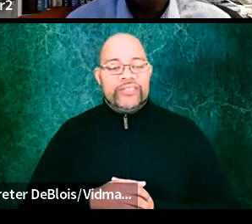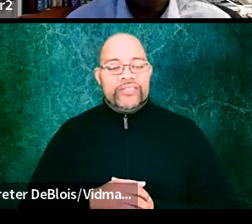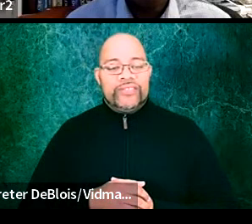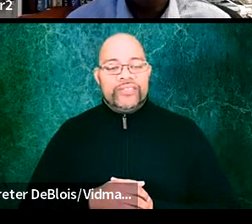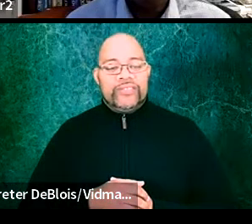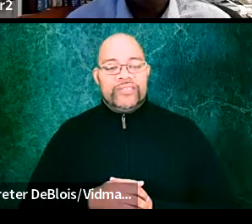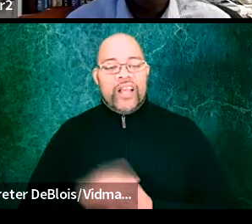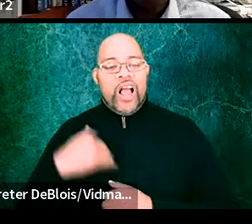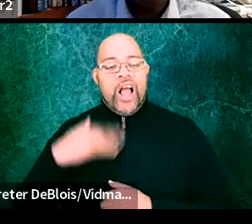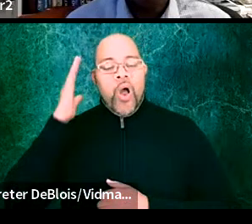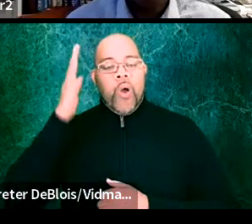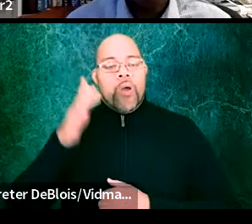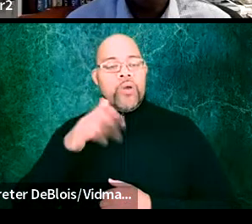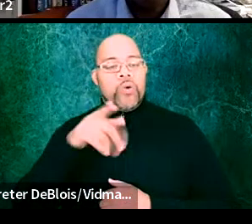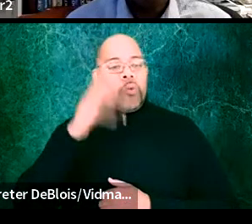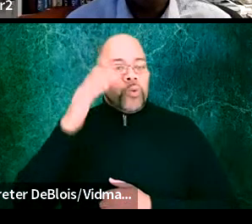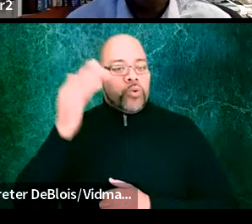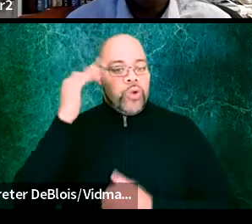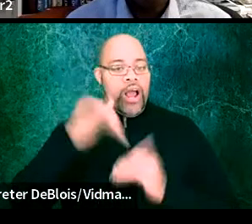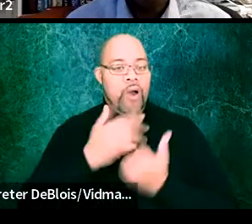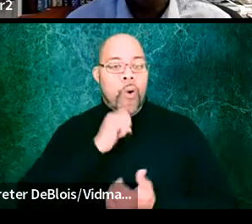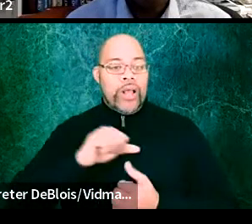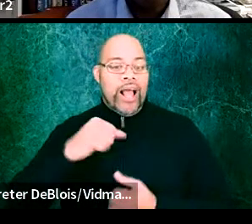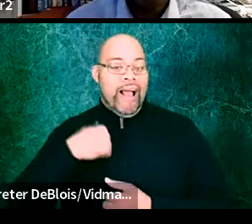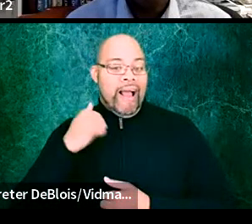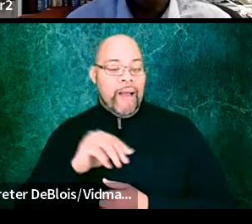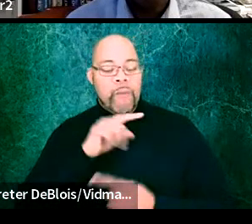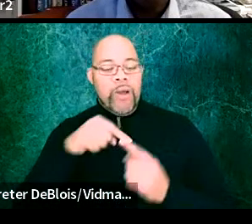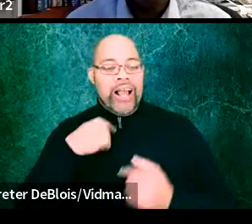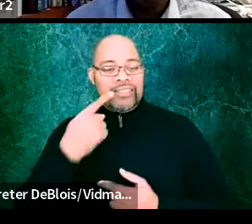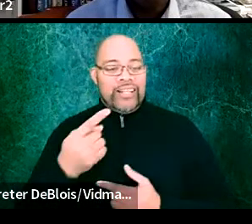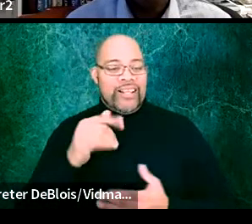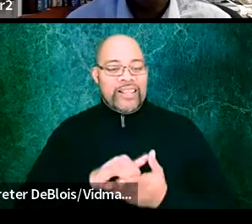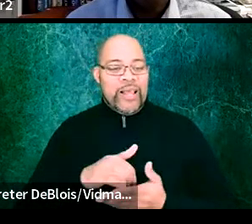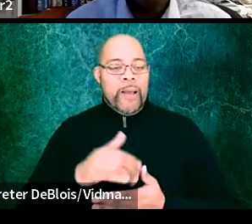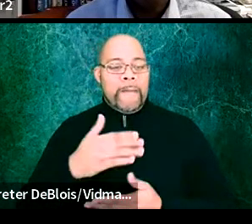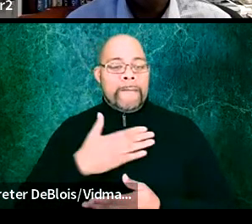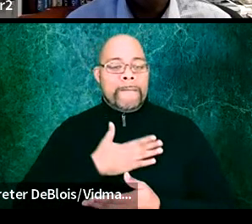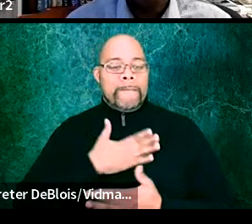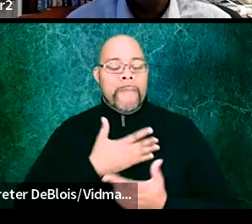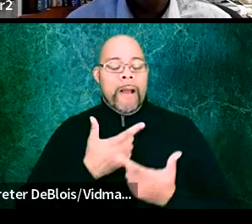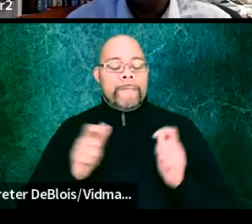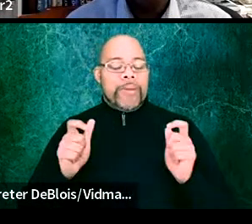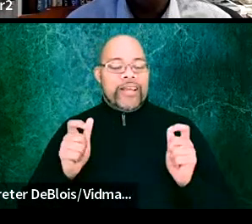I'm going to, you're going to know how old I am when I tell that my big